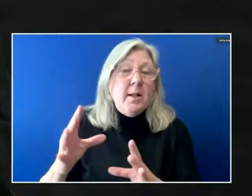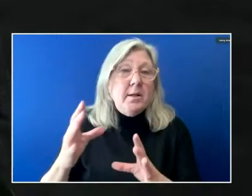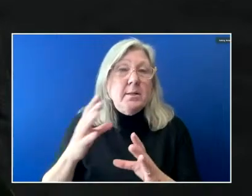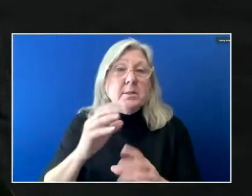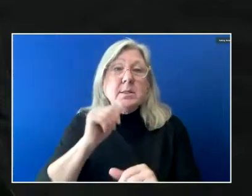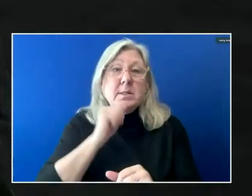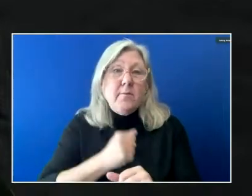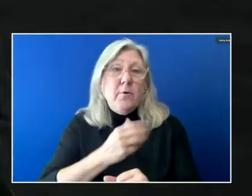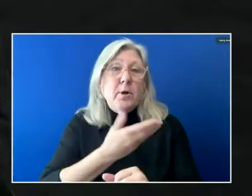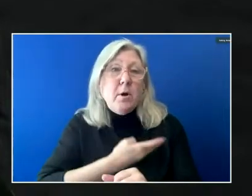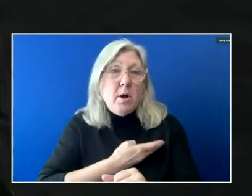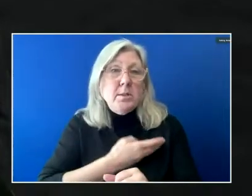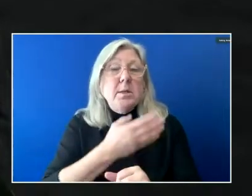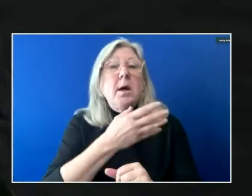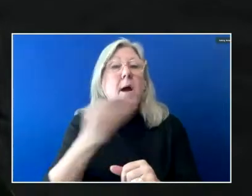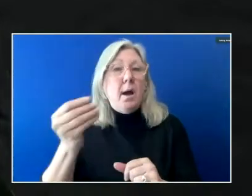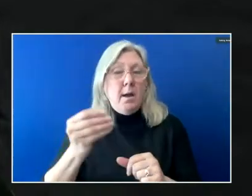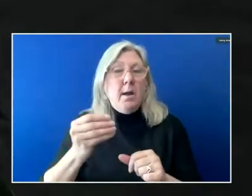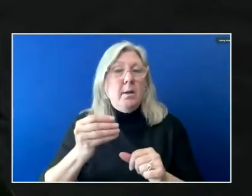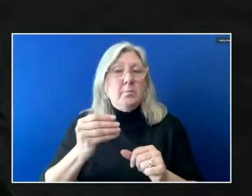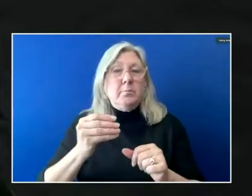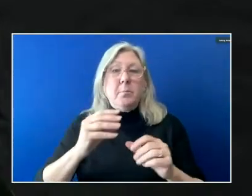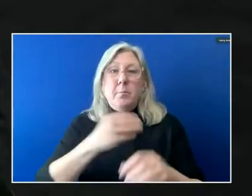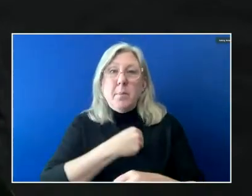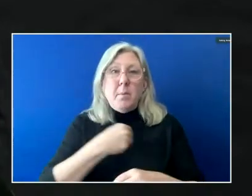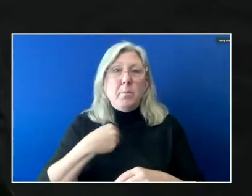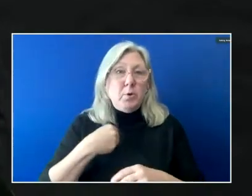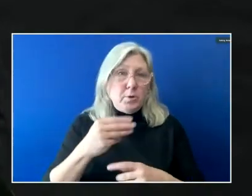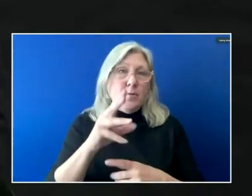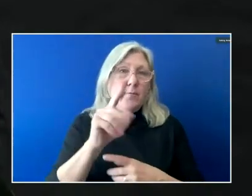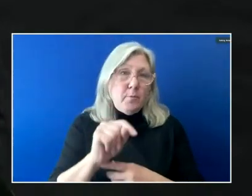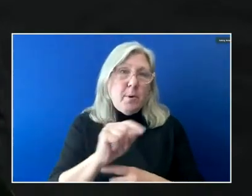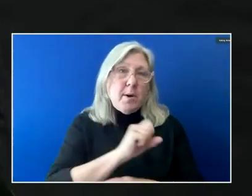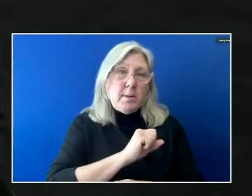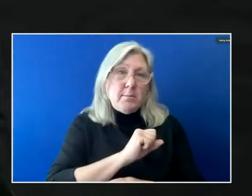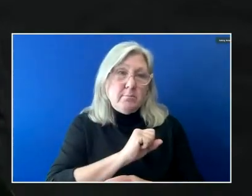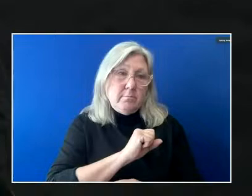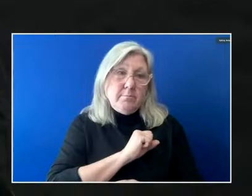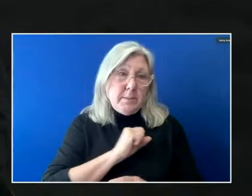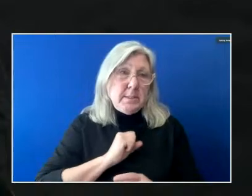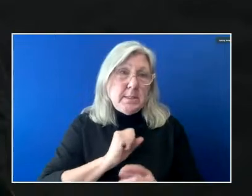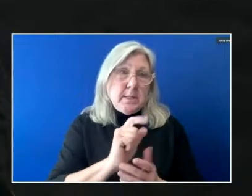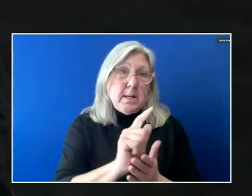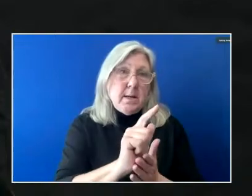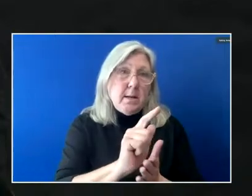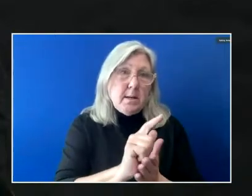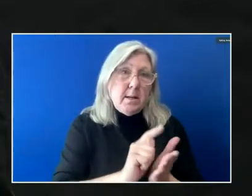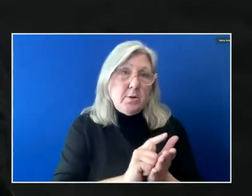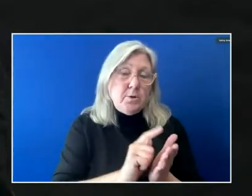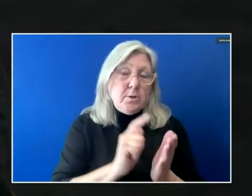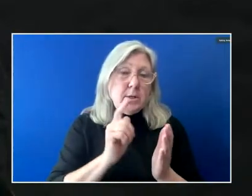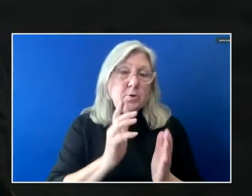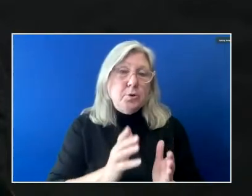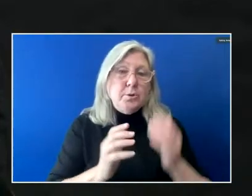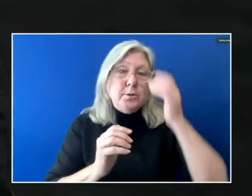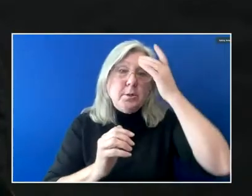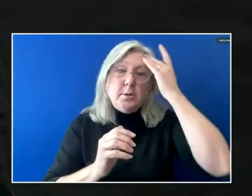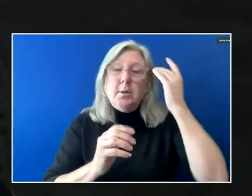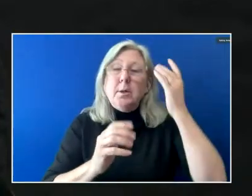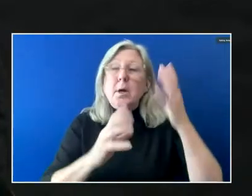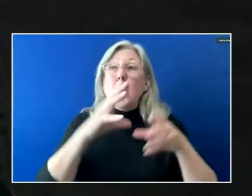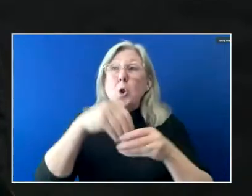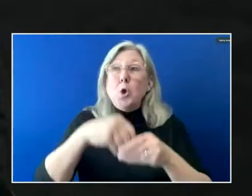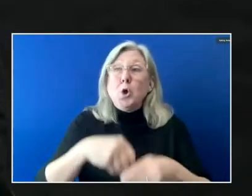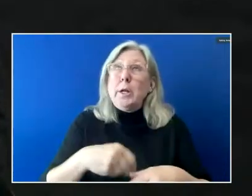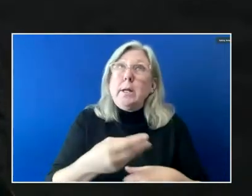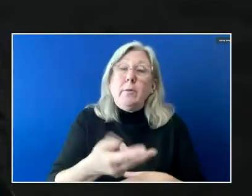of the Vermont state legislature including both Vermont state senators of winham County and two of the three Vermont state represent of brador have called on